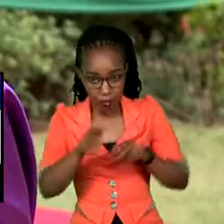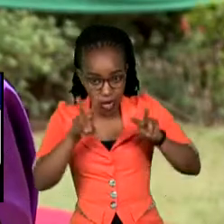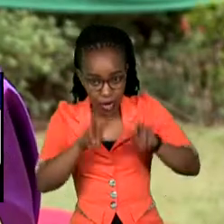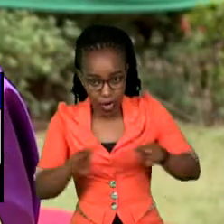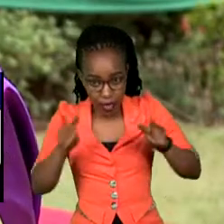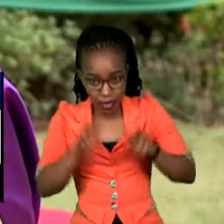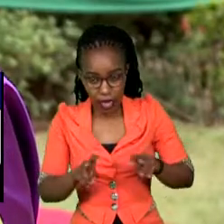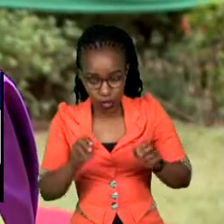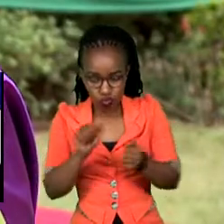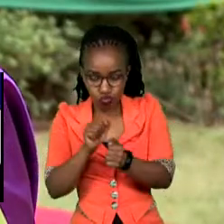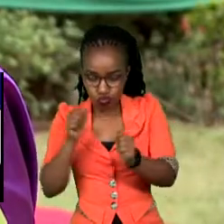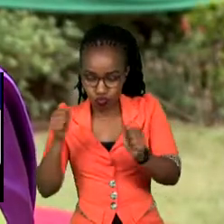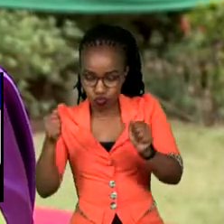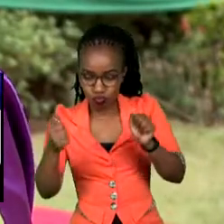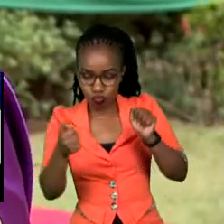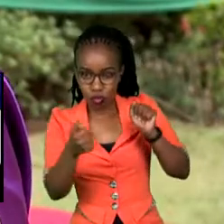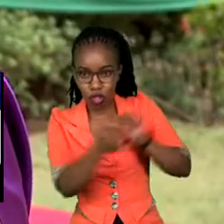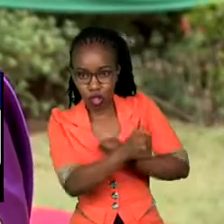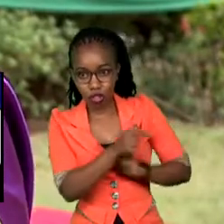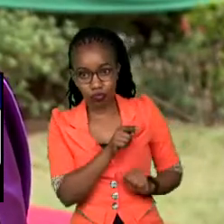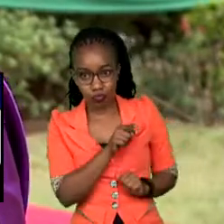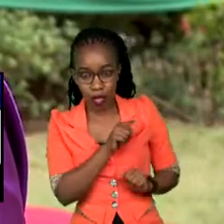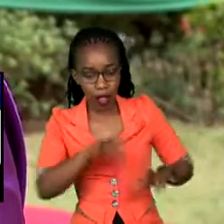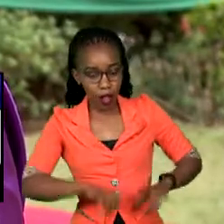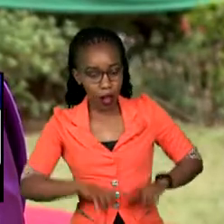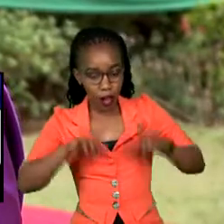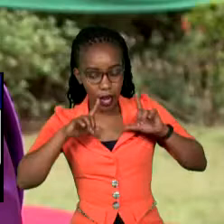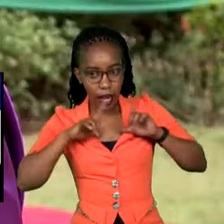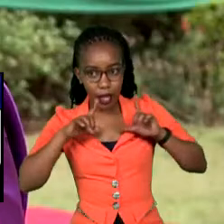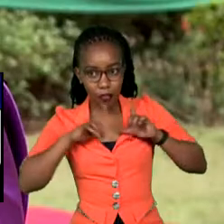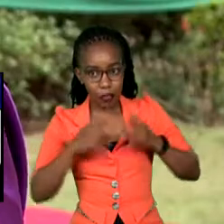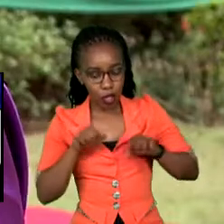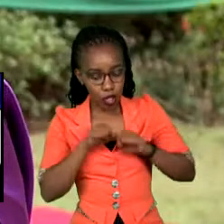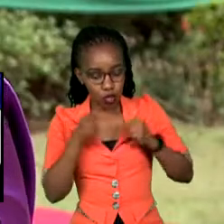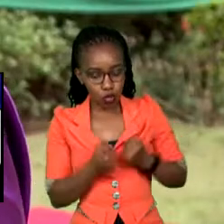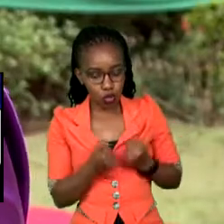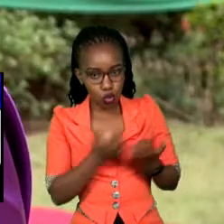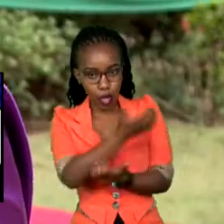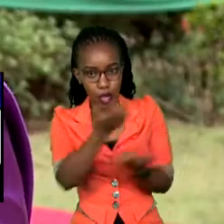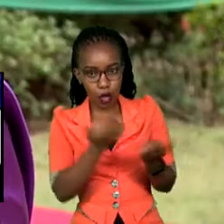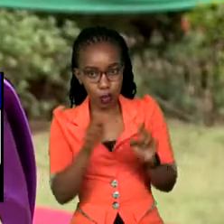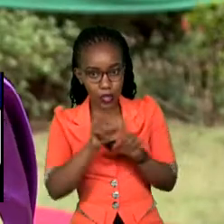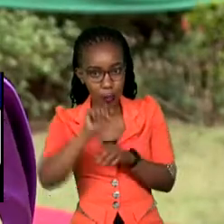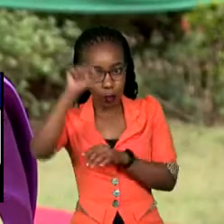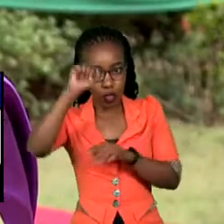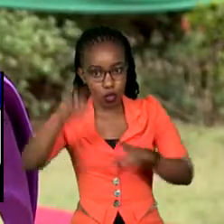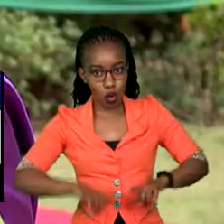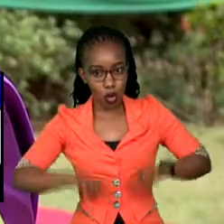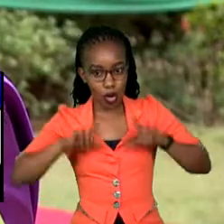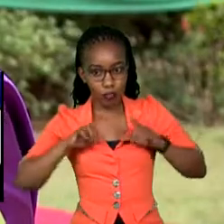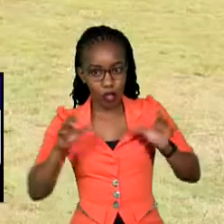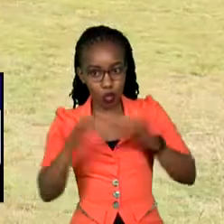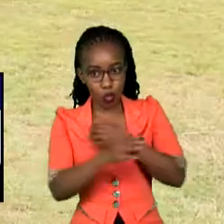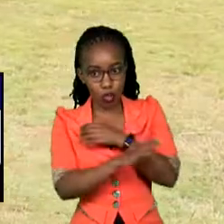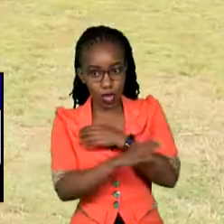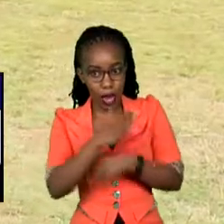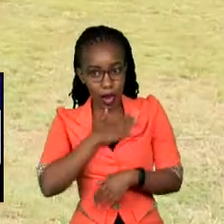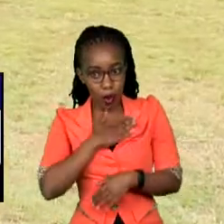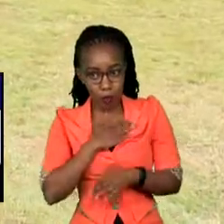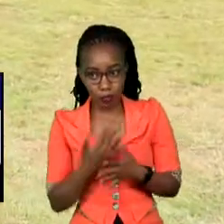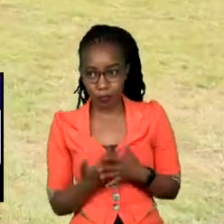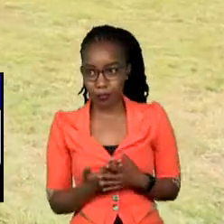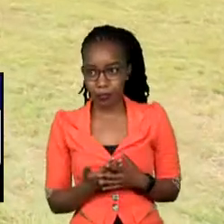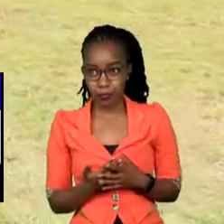also translated into changing the lives, social, economic, and also political lives in our communities. There's